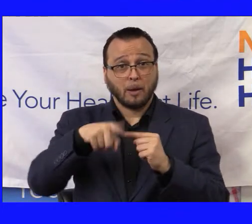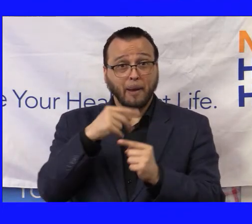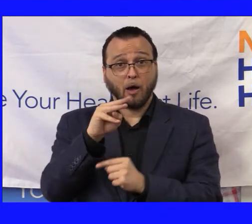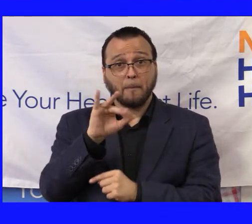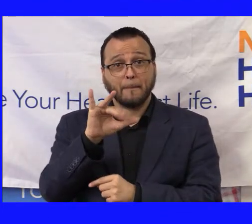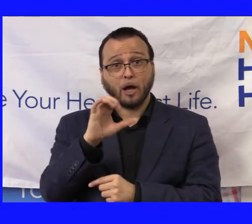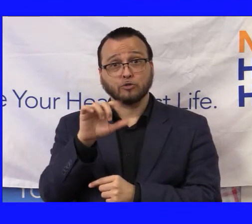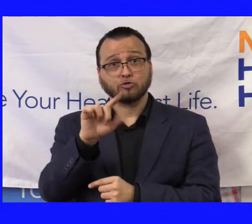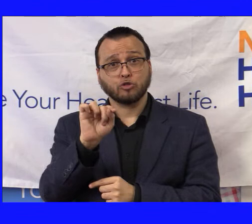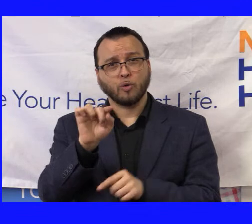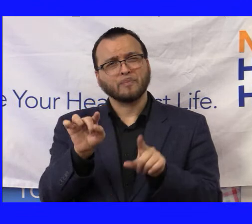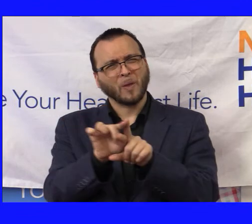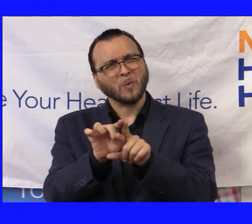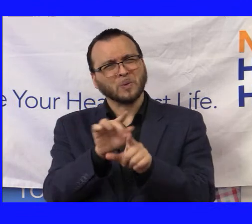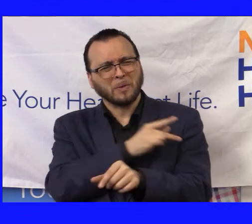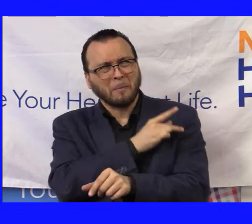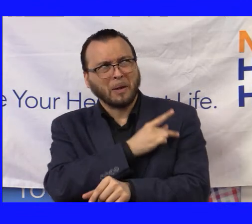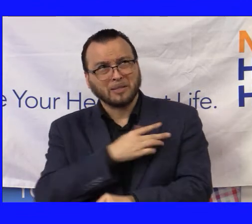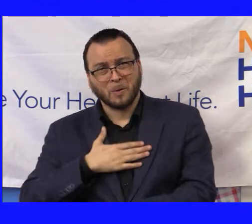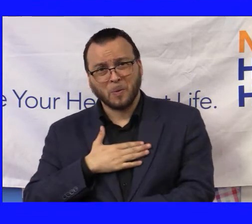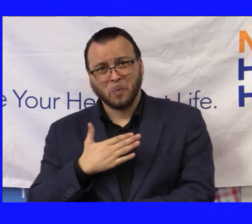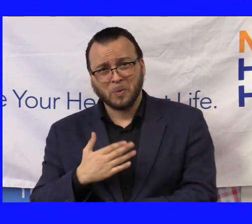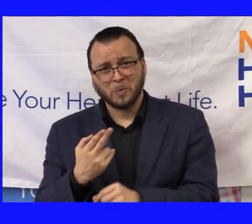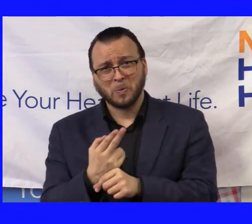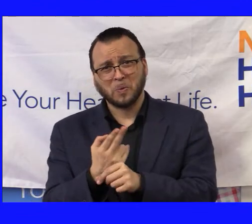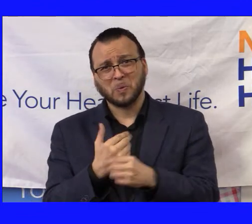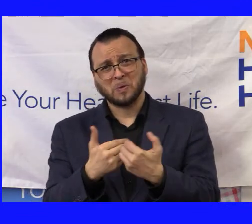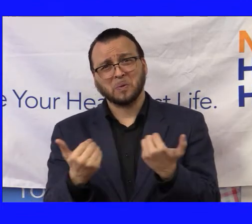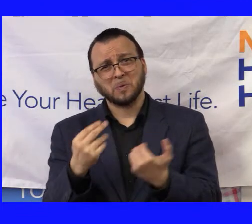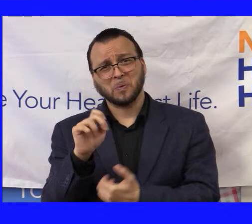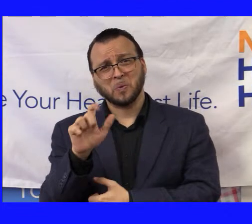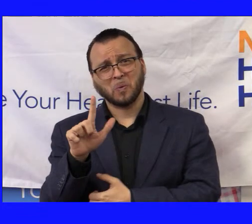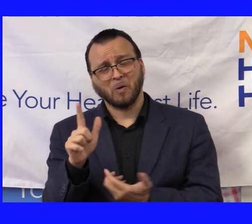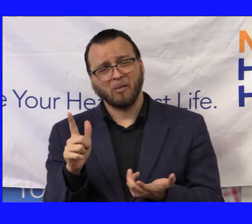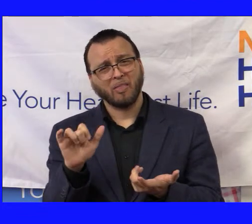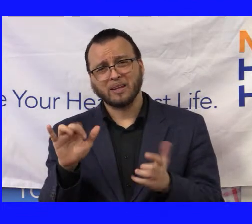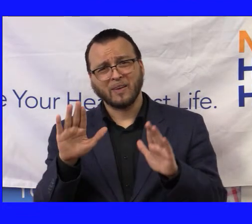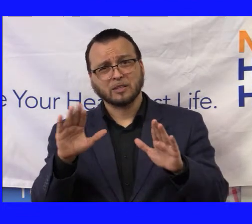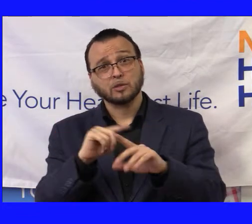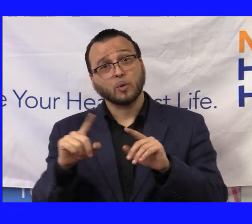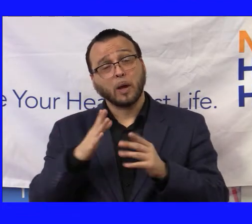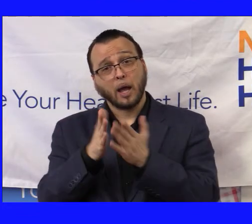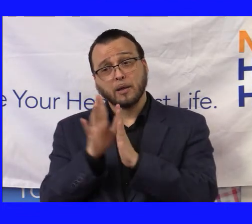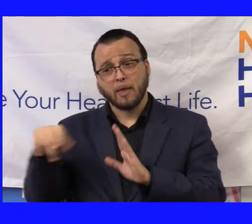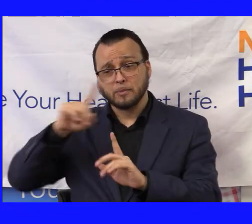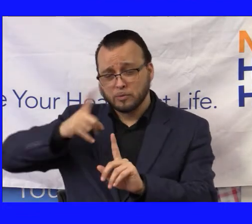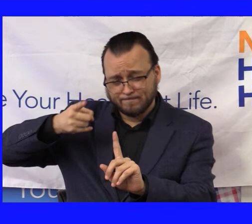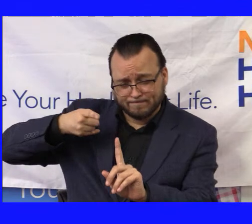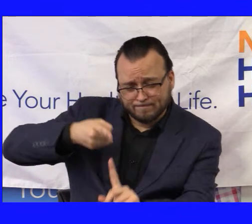to engage in and use the tool, which is fantastic as well. So we have done drill downs in those numbers to look,